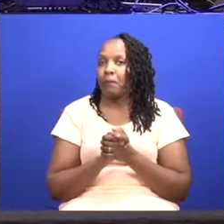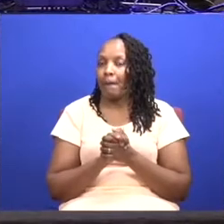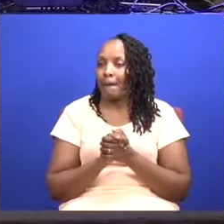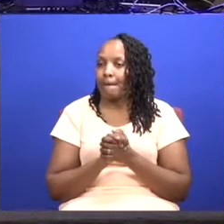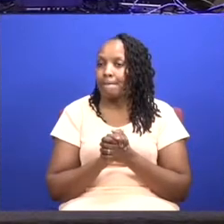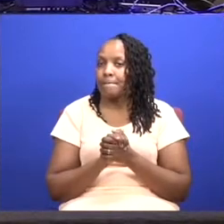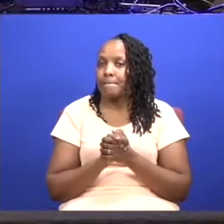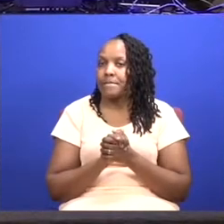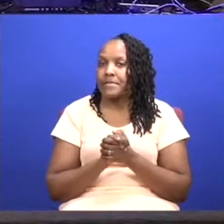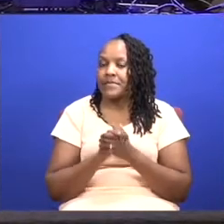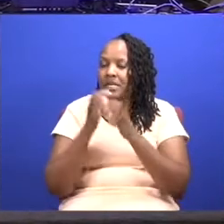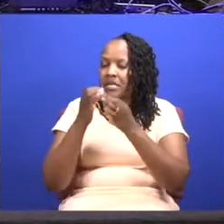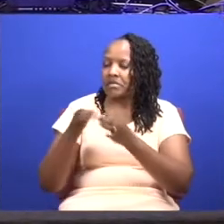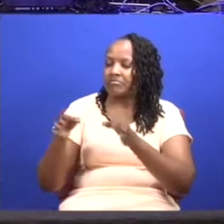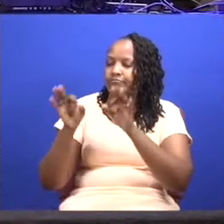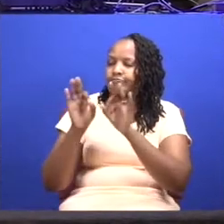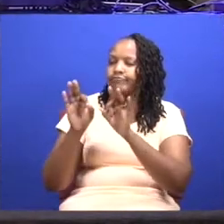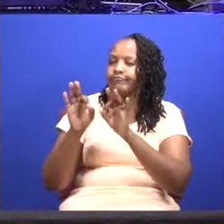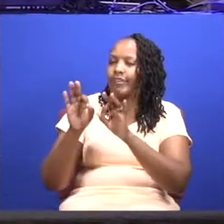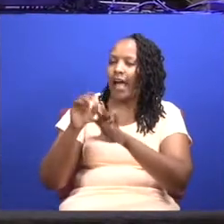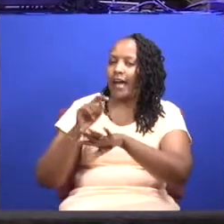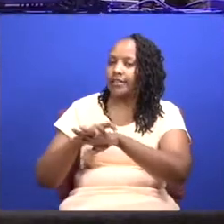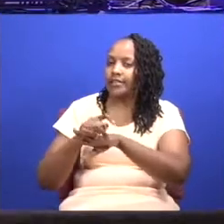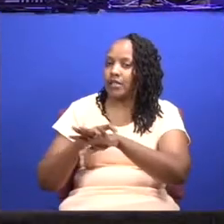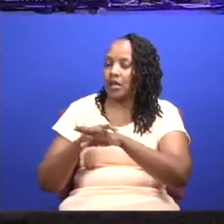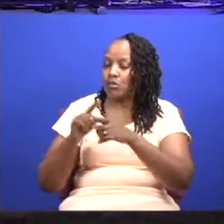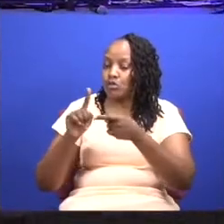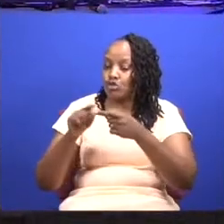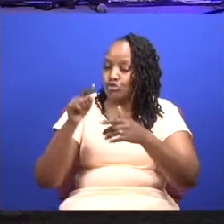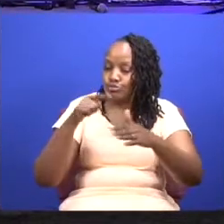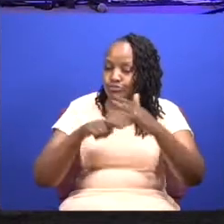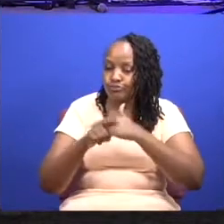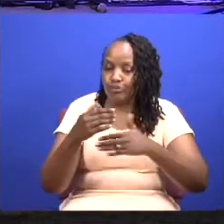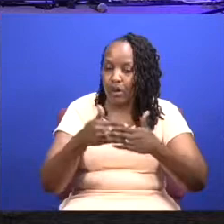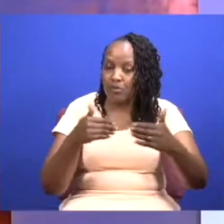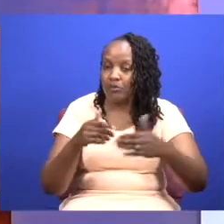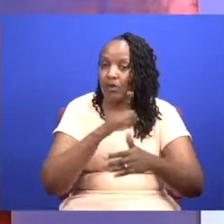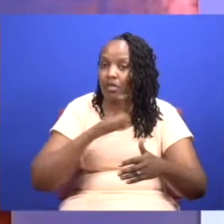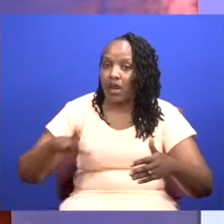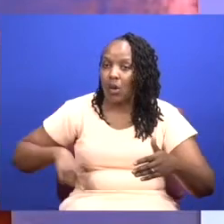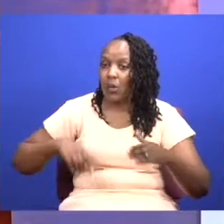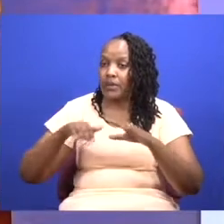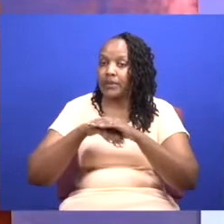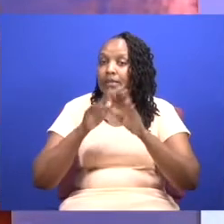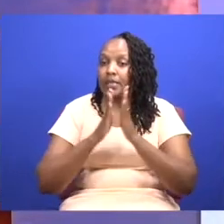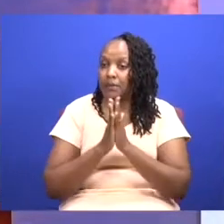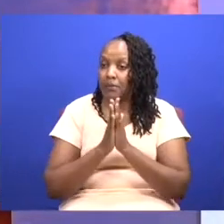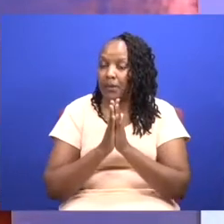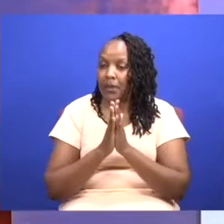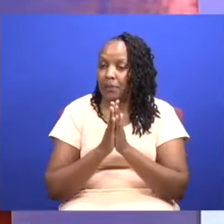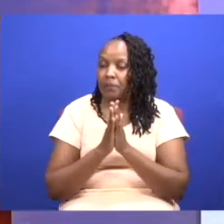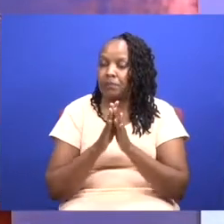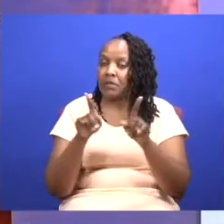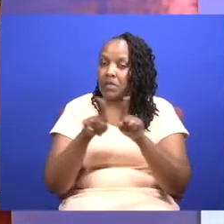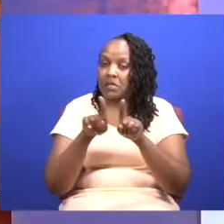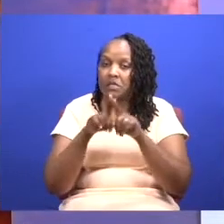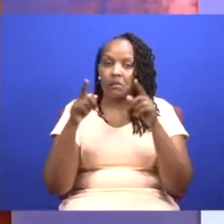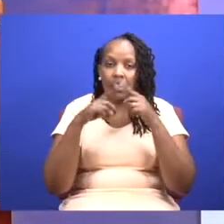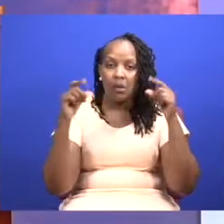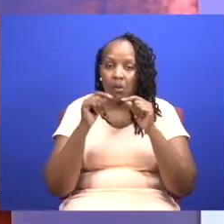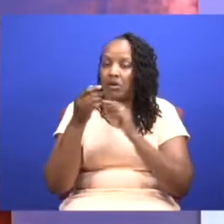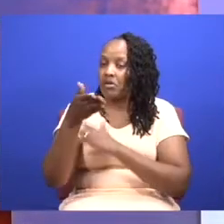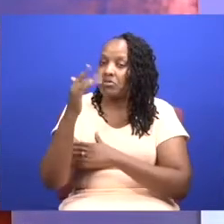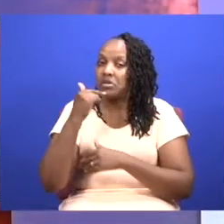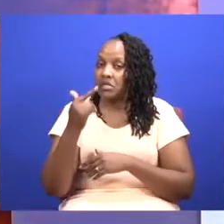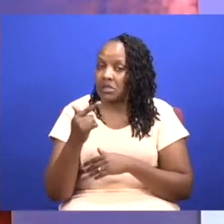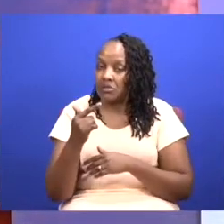It's a precious time to intercede, to go before the Lord in prayer. And as the word of God tells us, look to me and